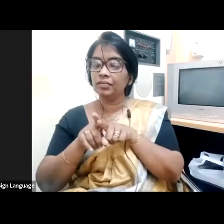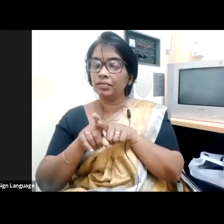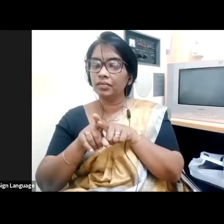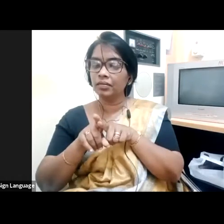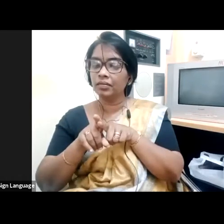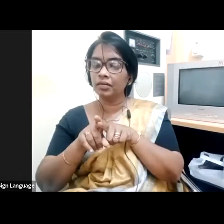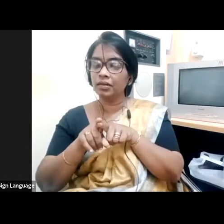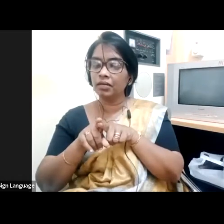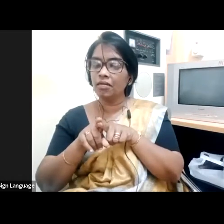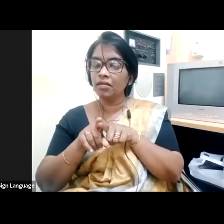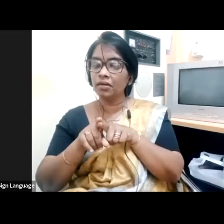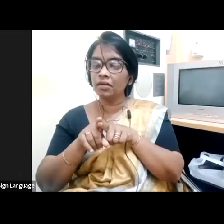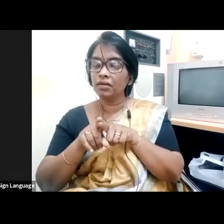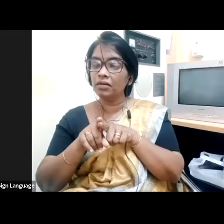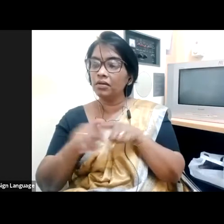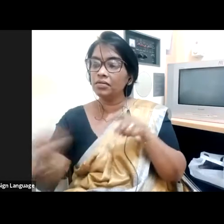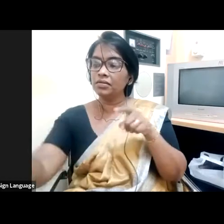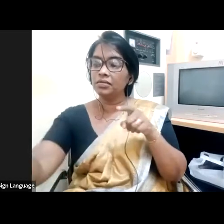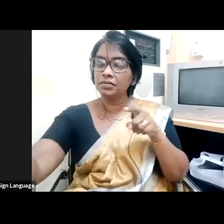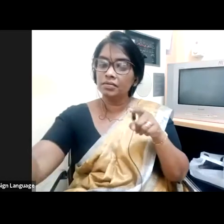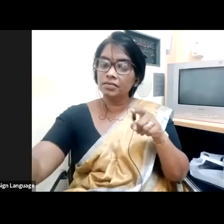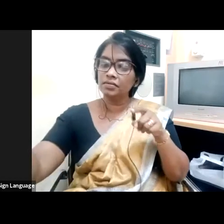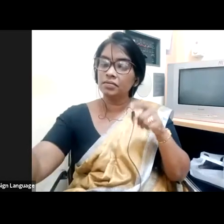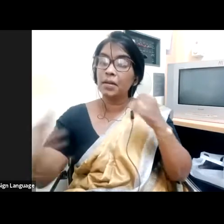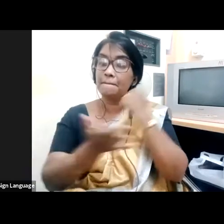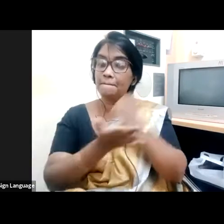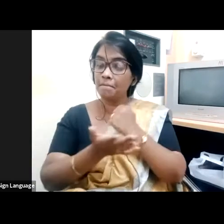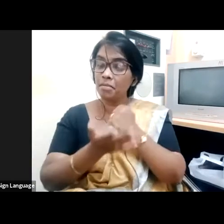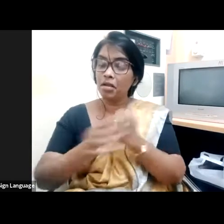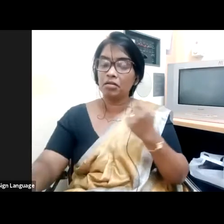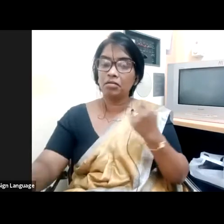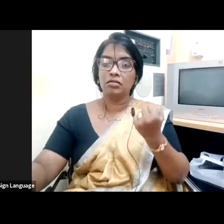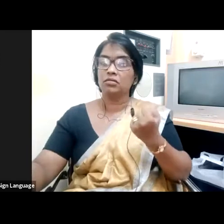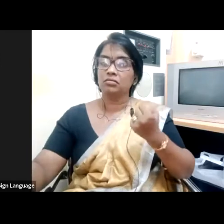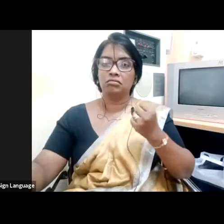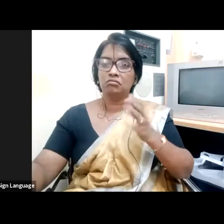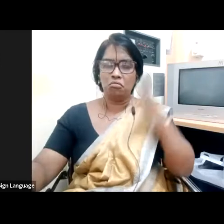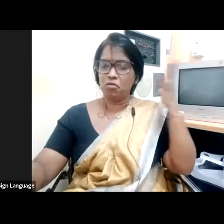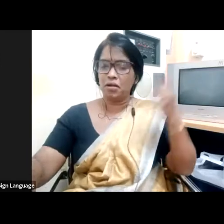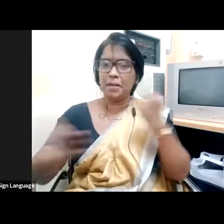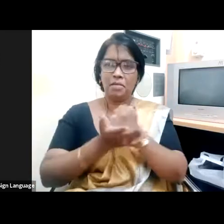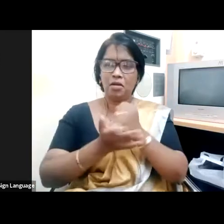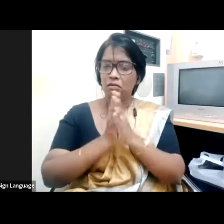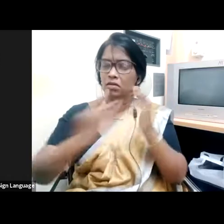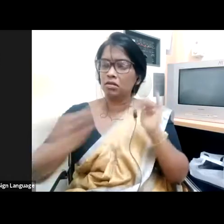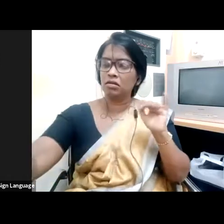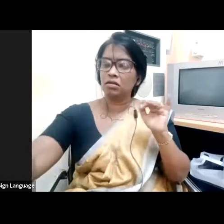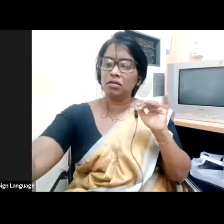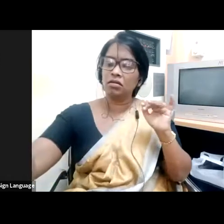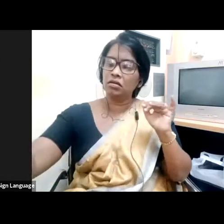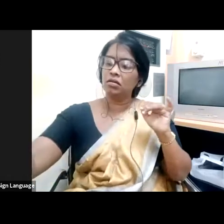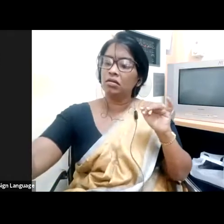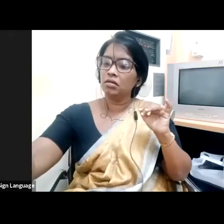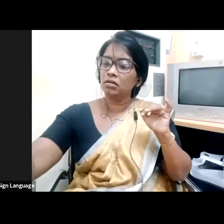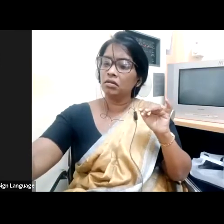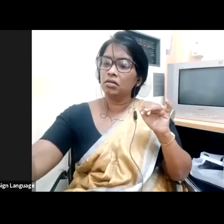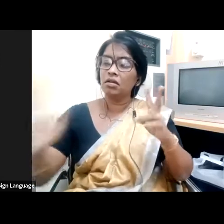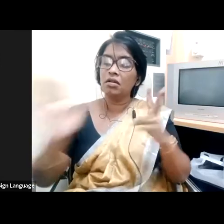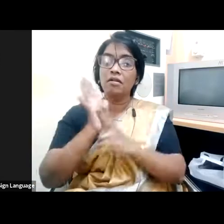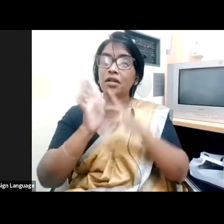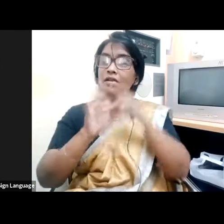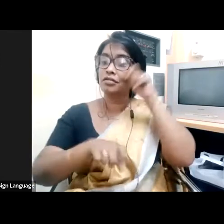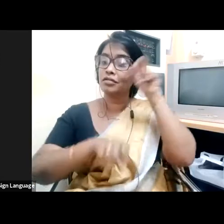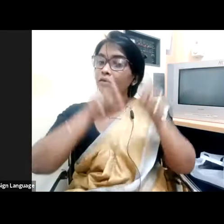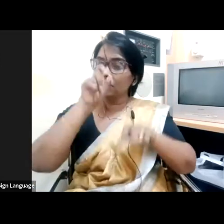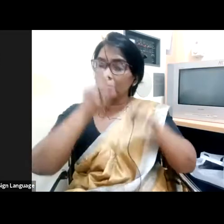on. And because most of our population is in the rural areas, transferring money was a challenge. If it's